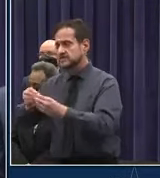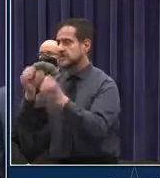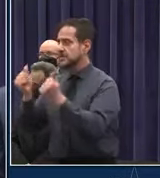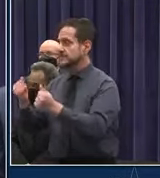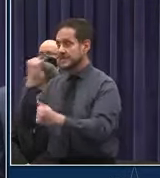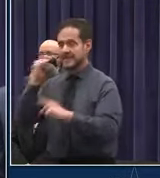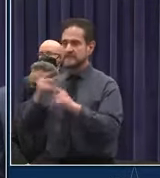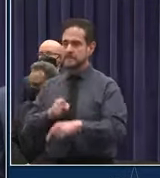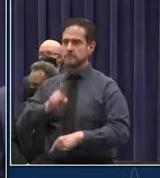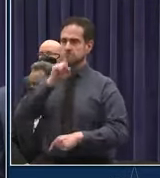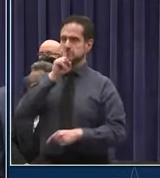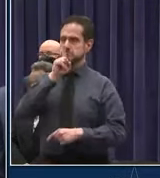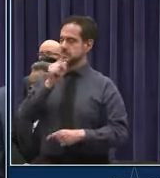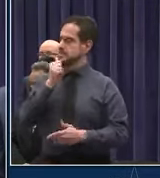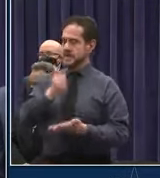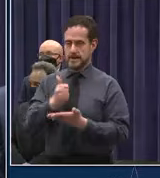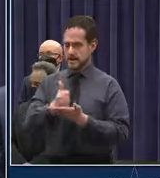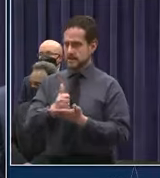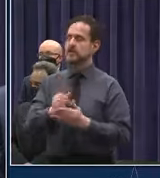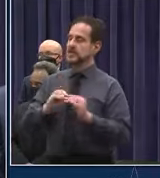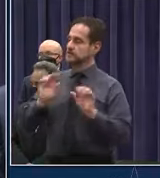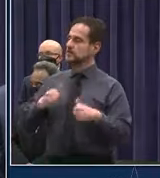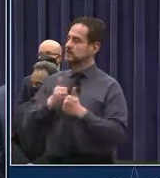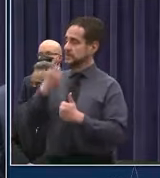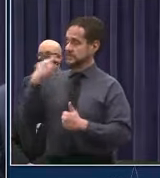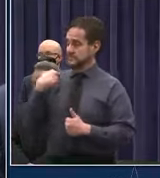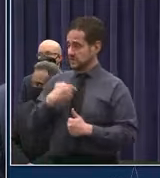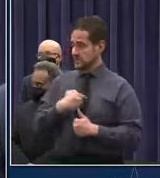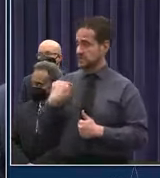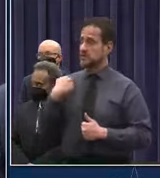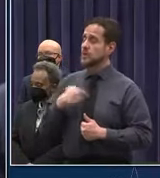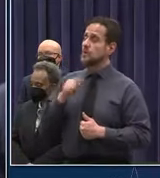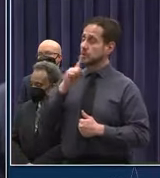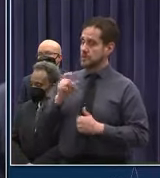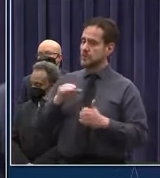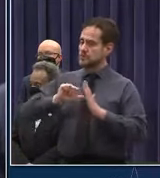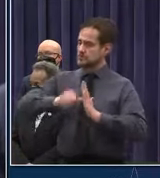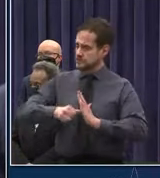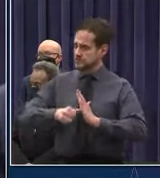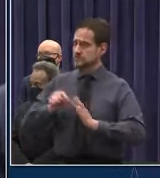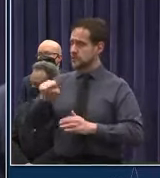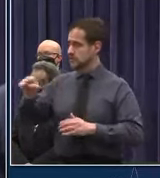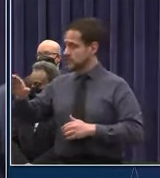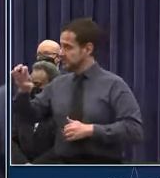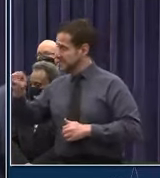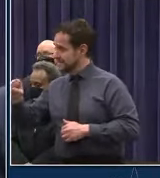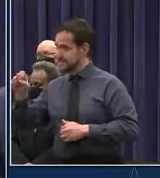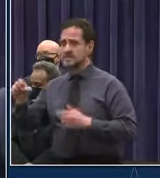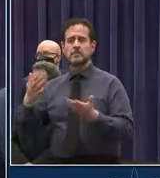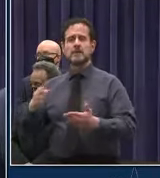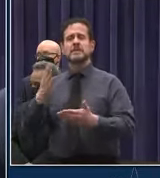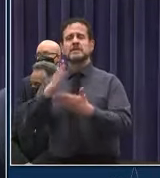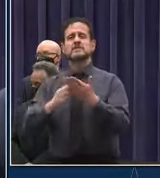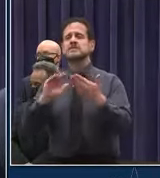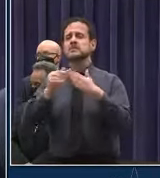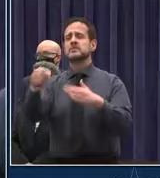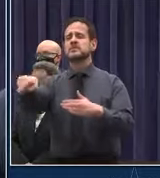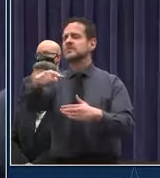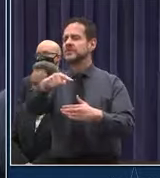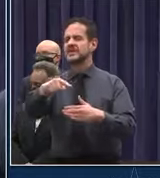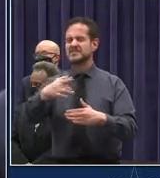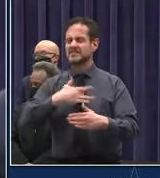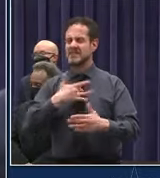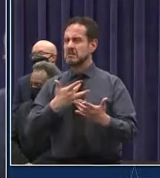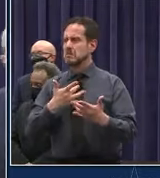you some information. But yes, as far as committing the same level of resources, we have done that,